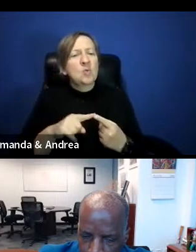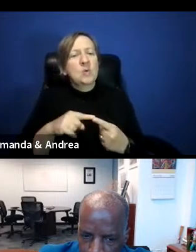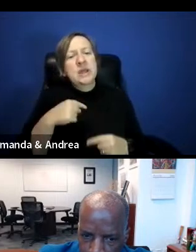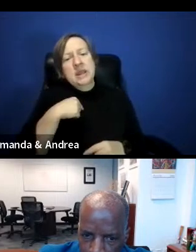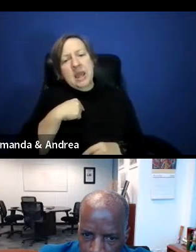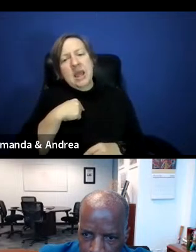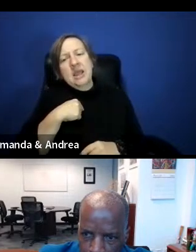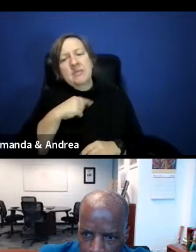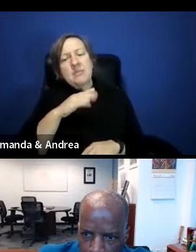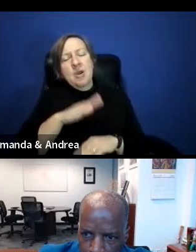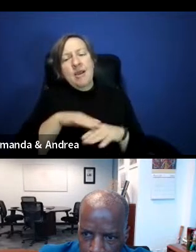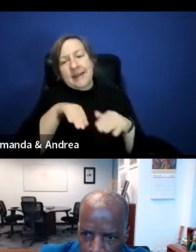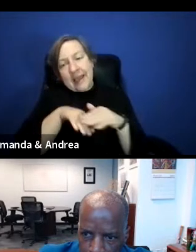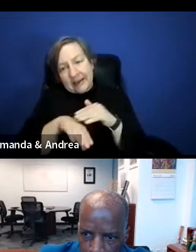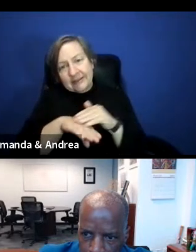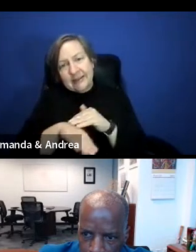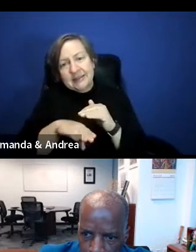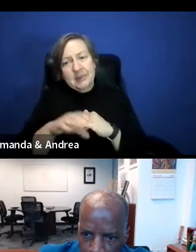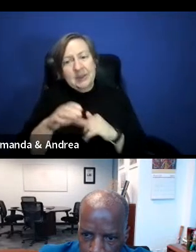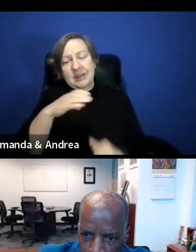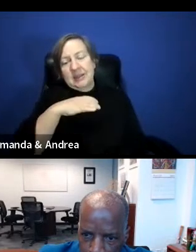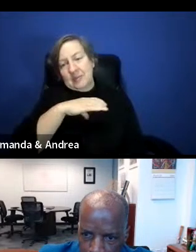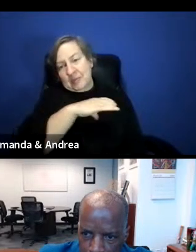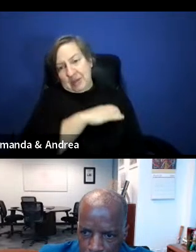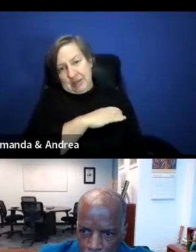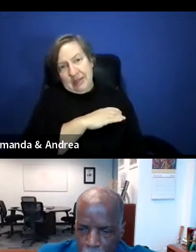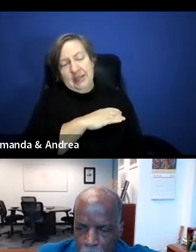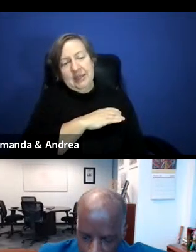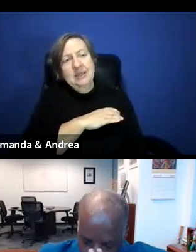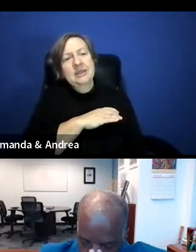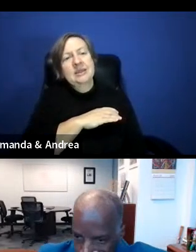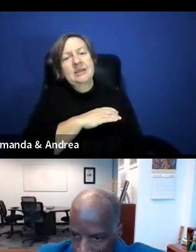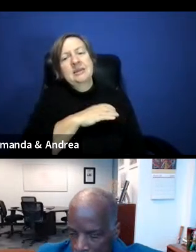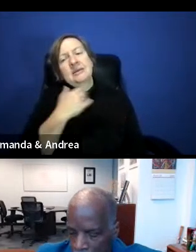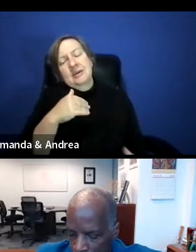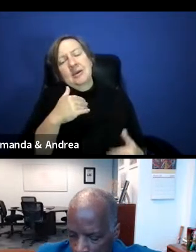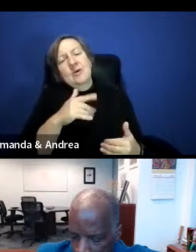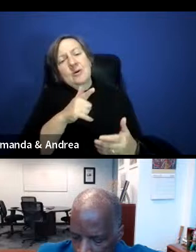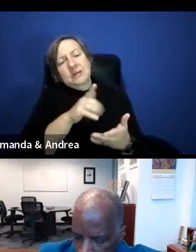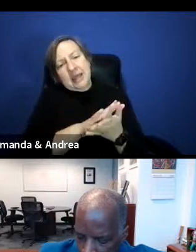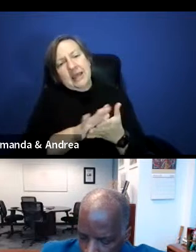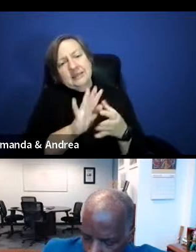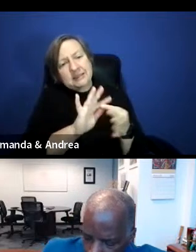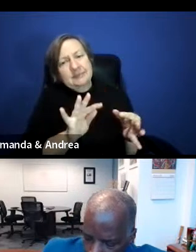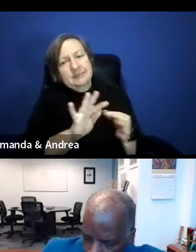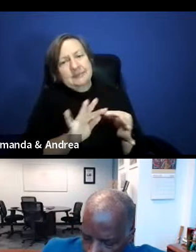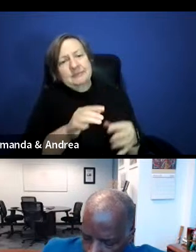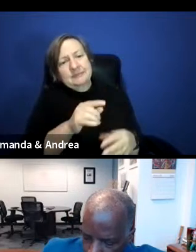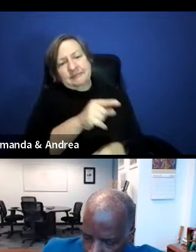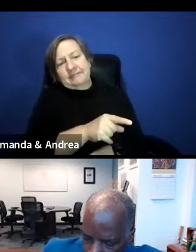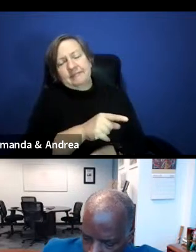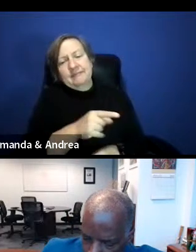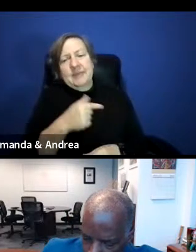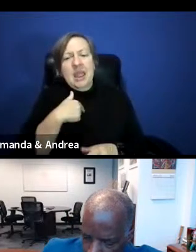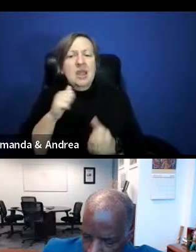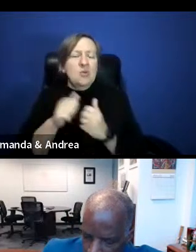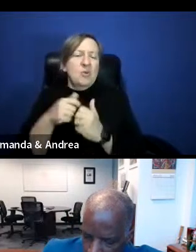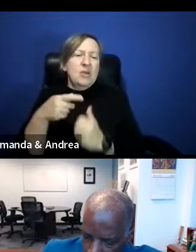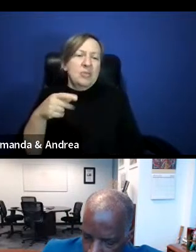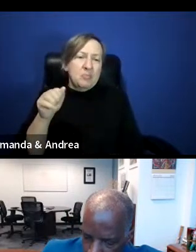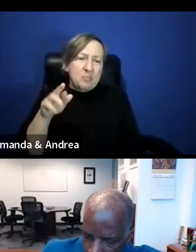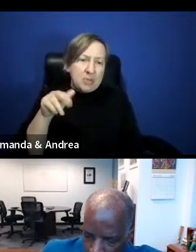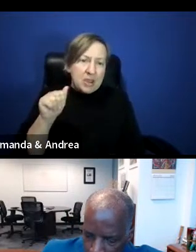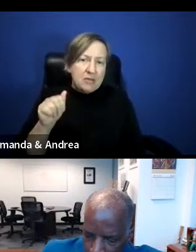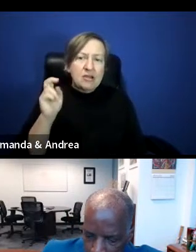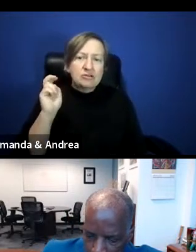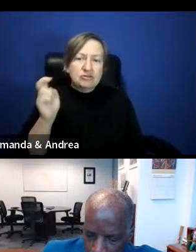on accessibility committees. As it was so nicely stated, I've also been involved with paratransit committees in the